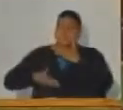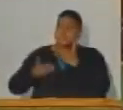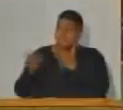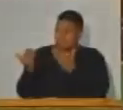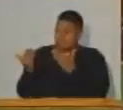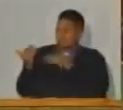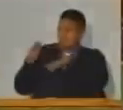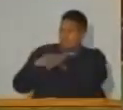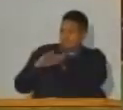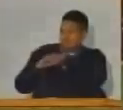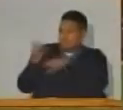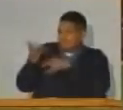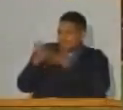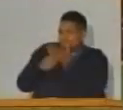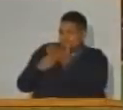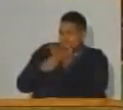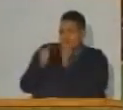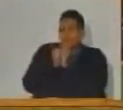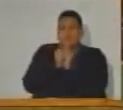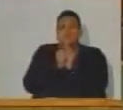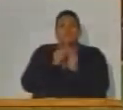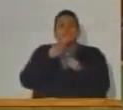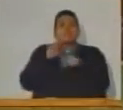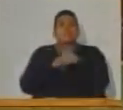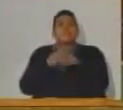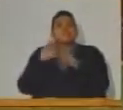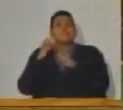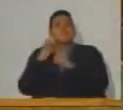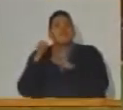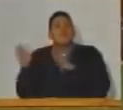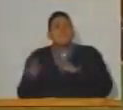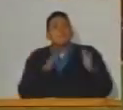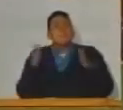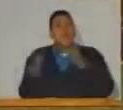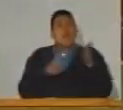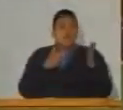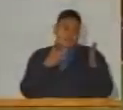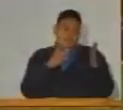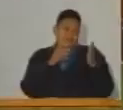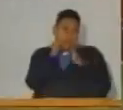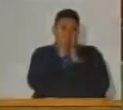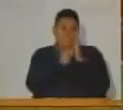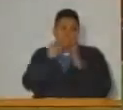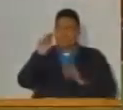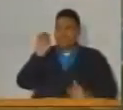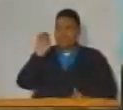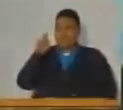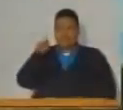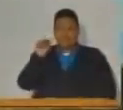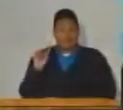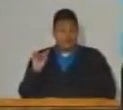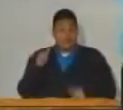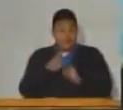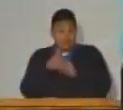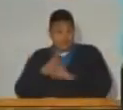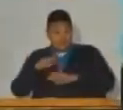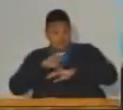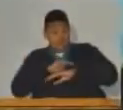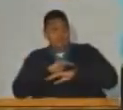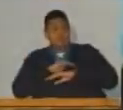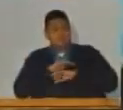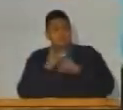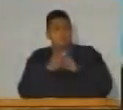ongoing consultations with the National Environment and Planning Agency, NEPA, and the satisfaction